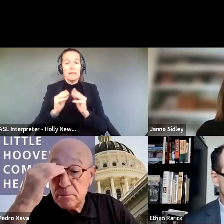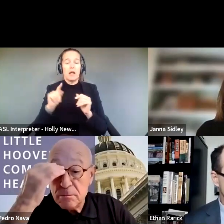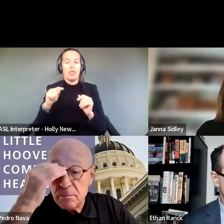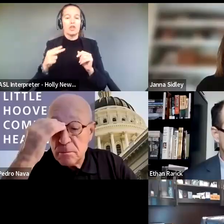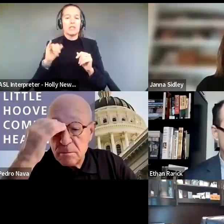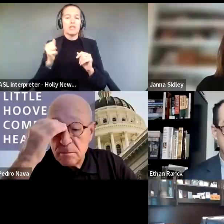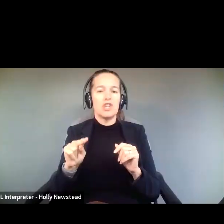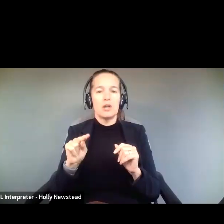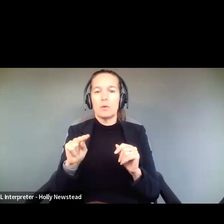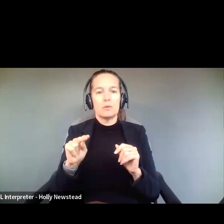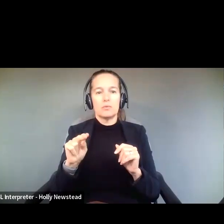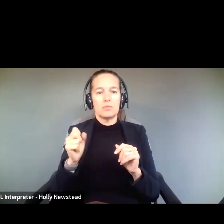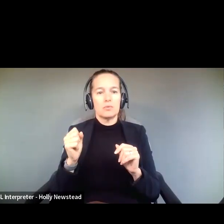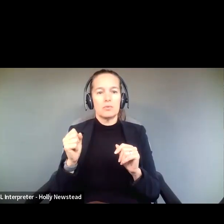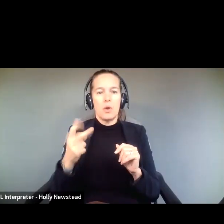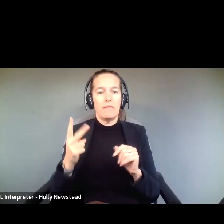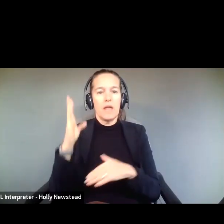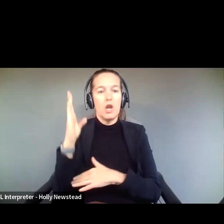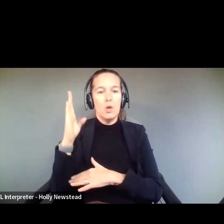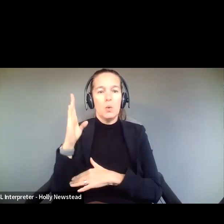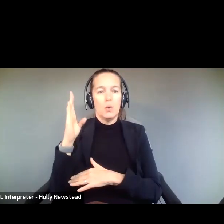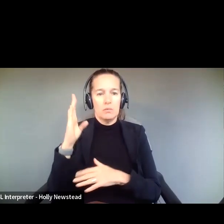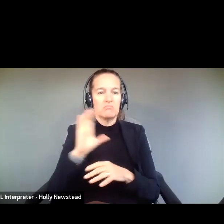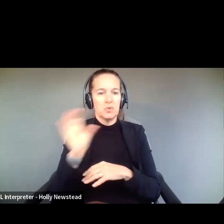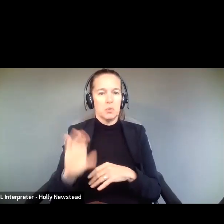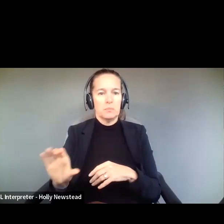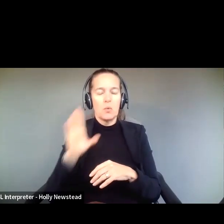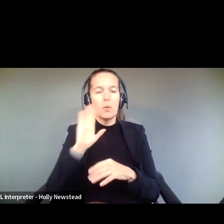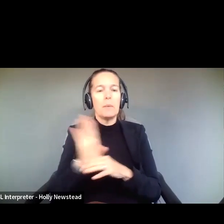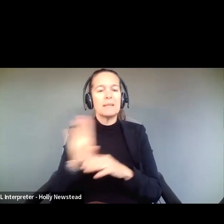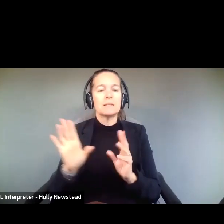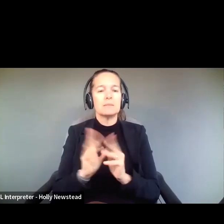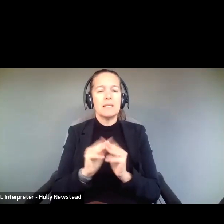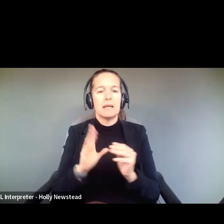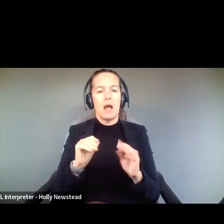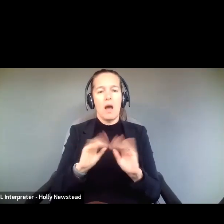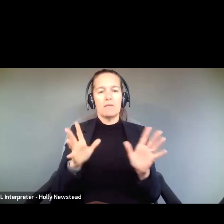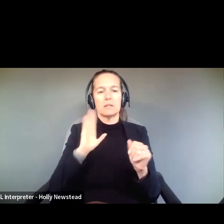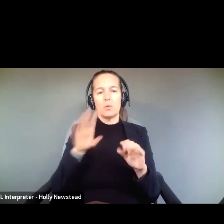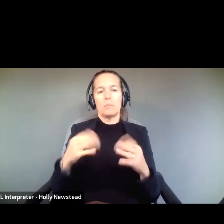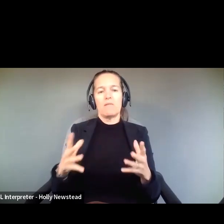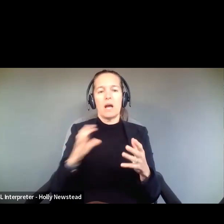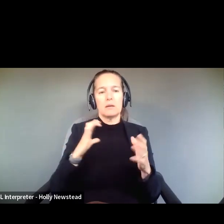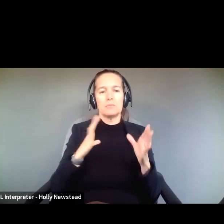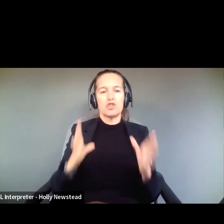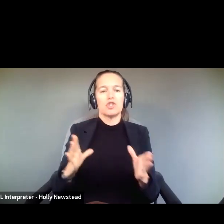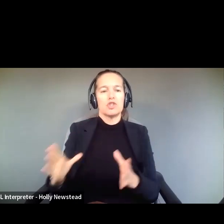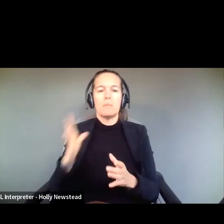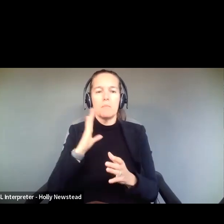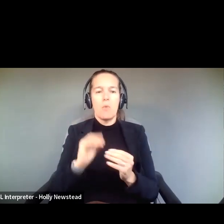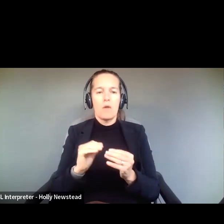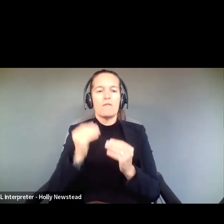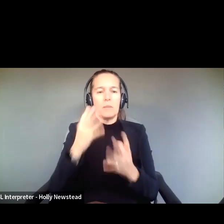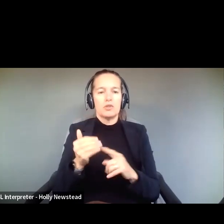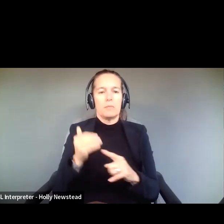Thursday, January 12th at noon via Zoom. That will be a business meeting, and obviously we'll be providing the commissioners more information prior to that